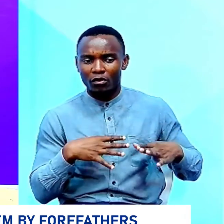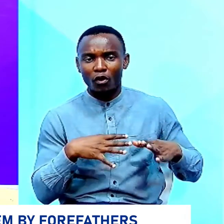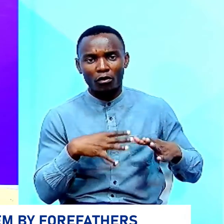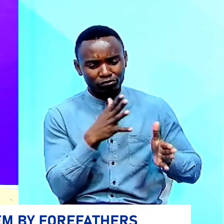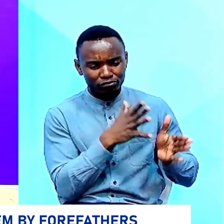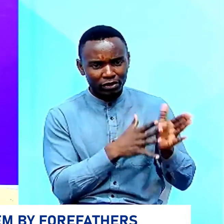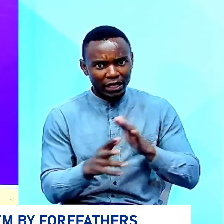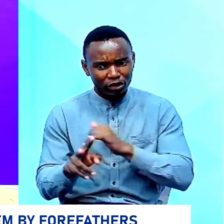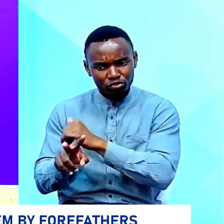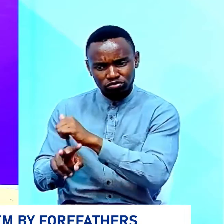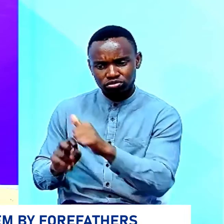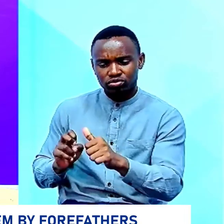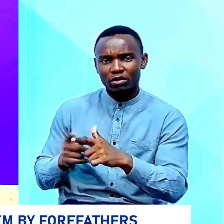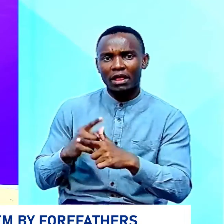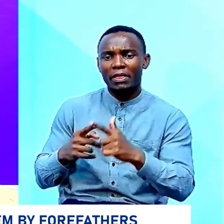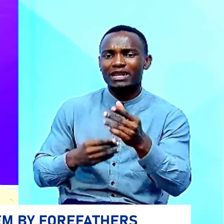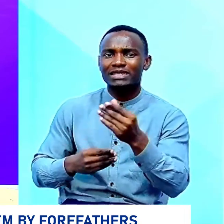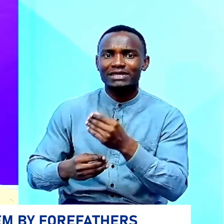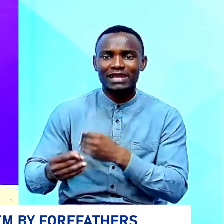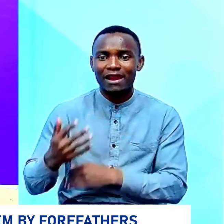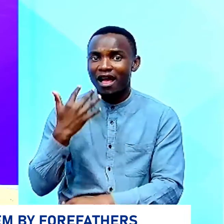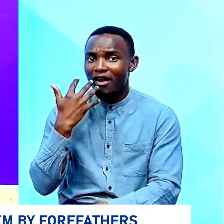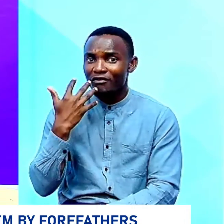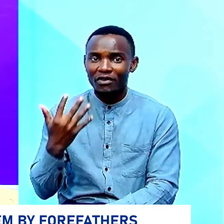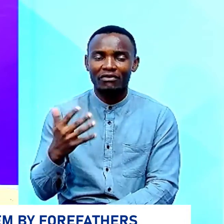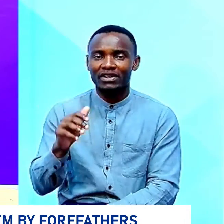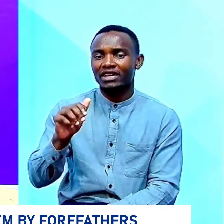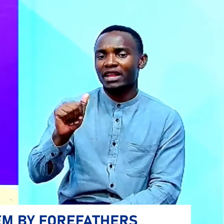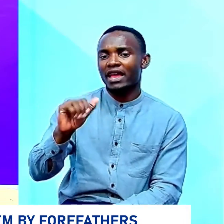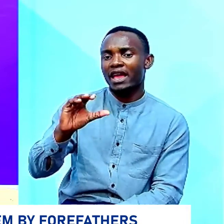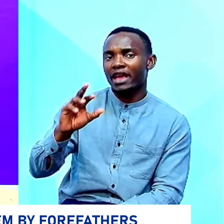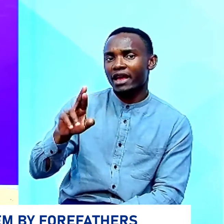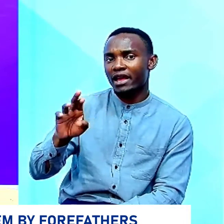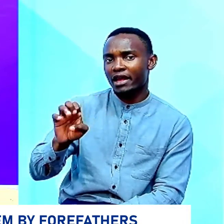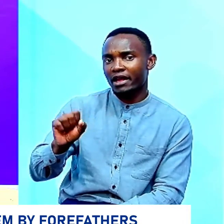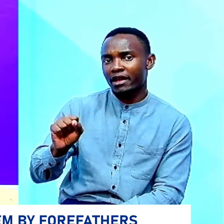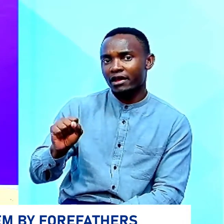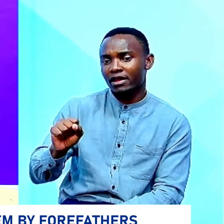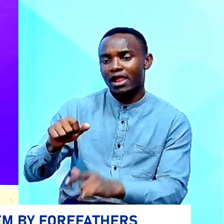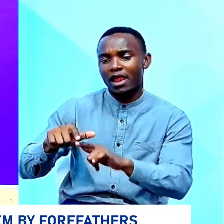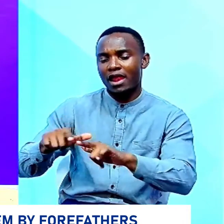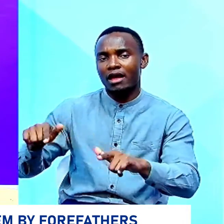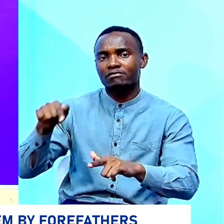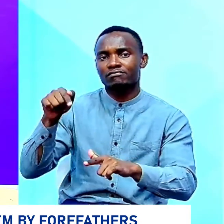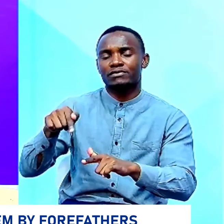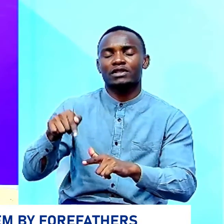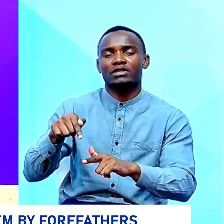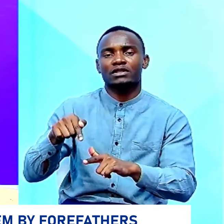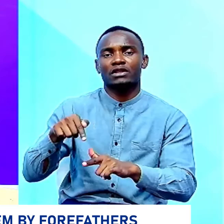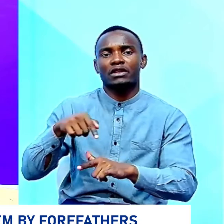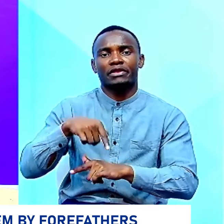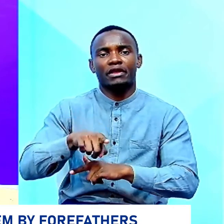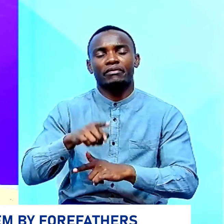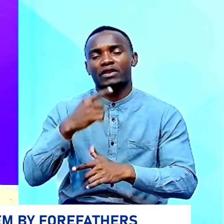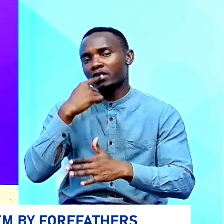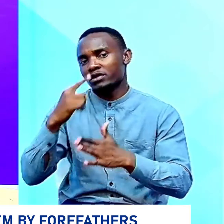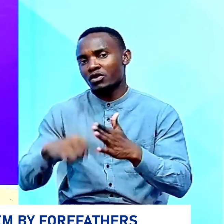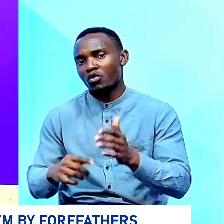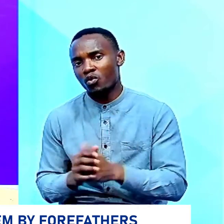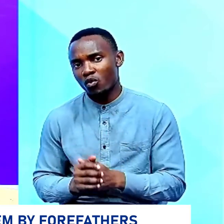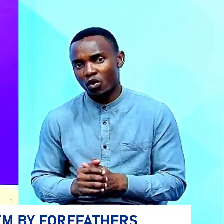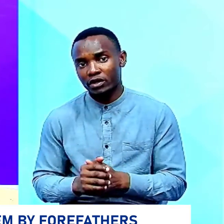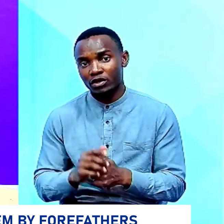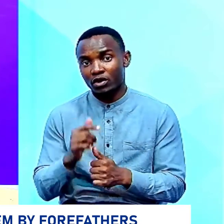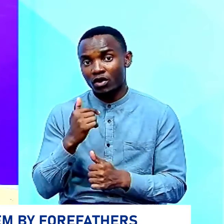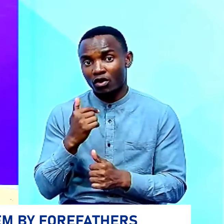and sell over 500 acres piece of land that they affirmed was left to them